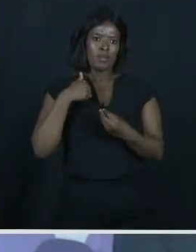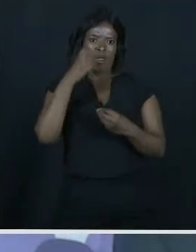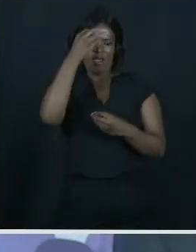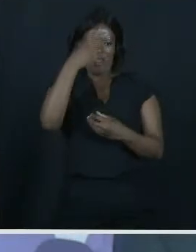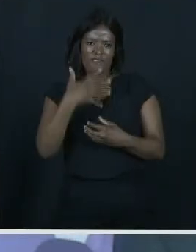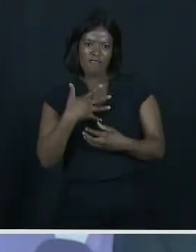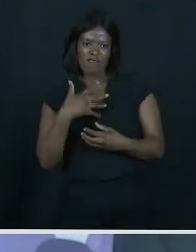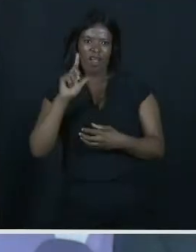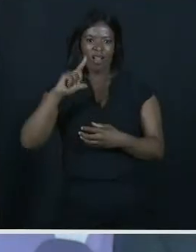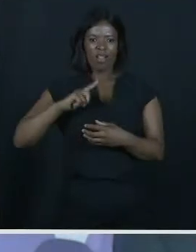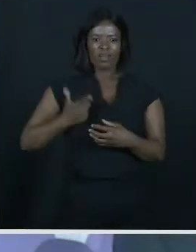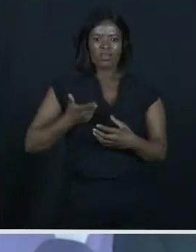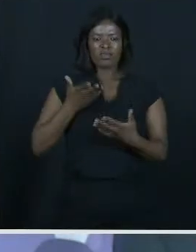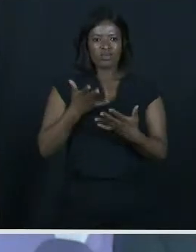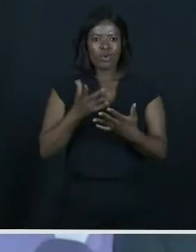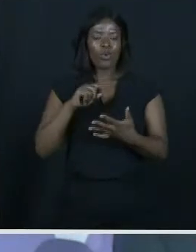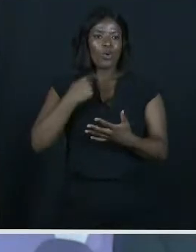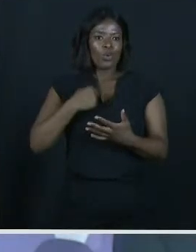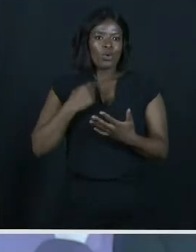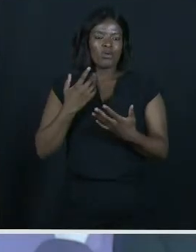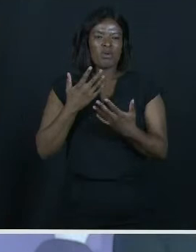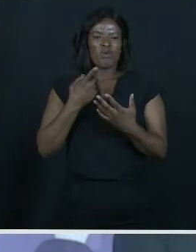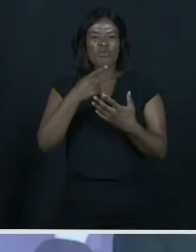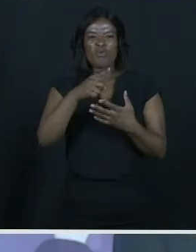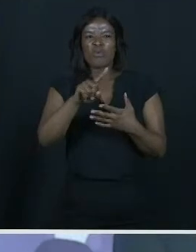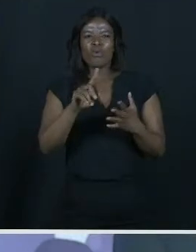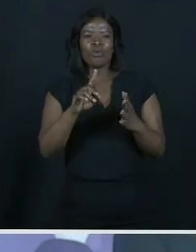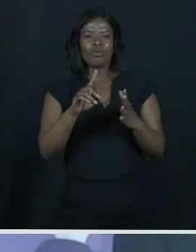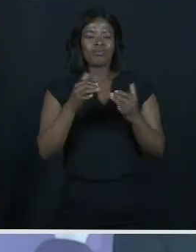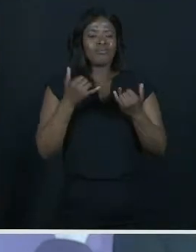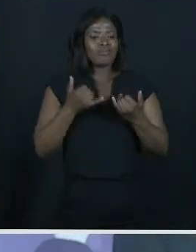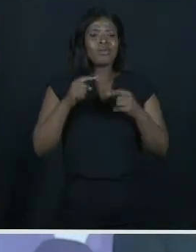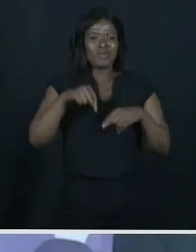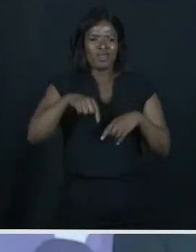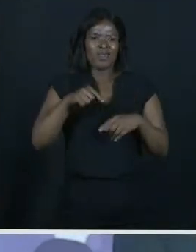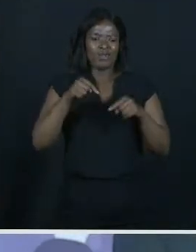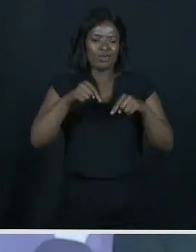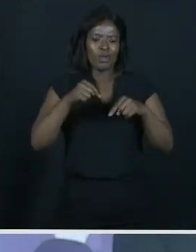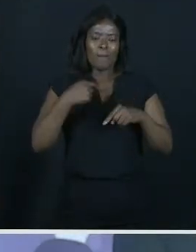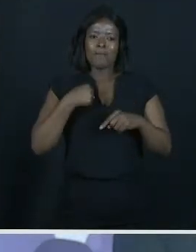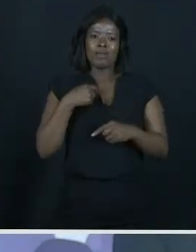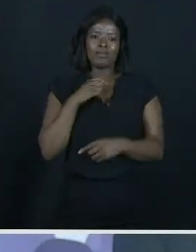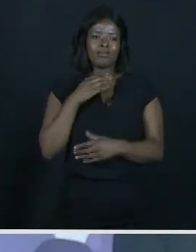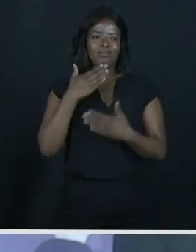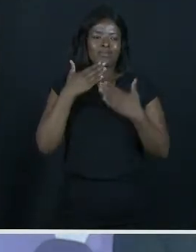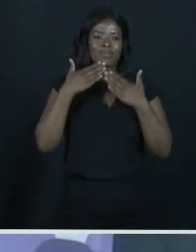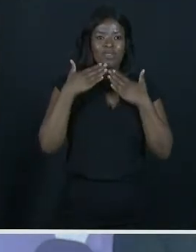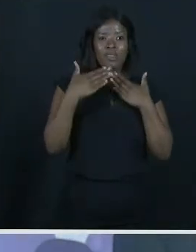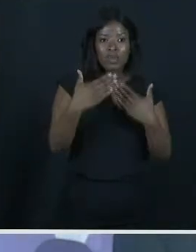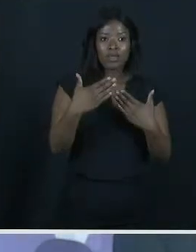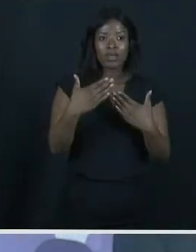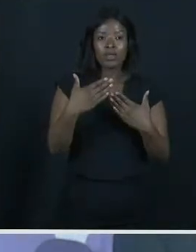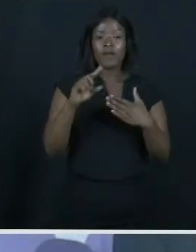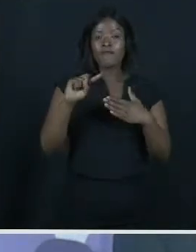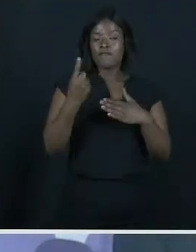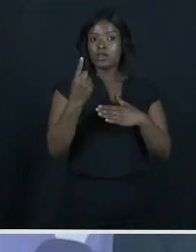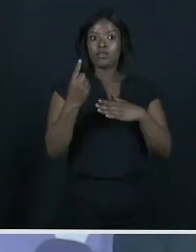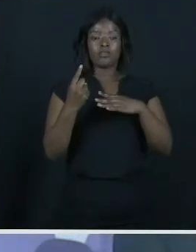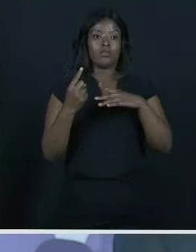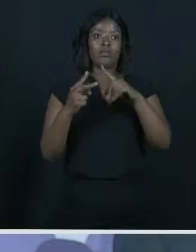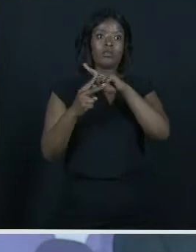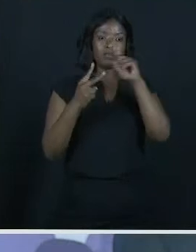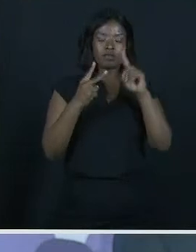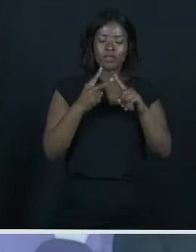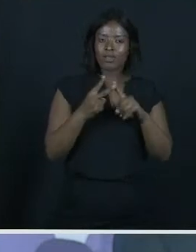provide advocacy on issues which require spotlighting. But today I would really like to use this summit and the first summit as an